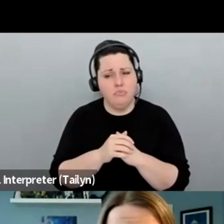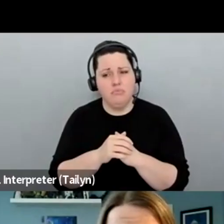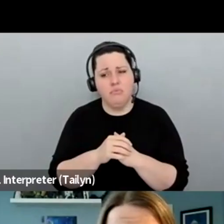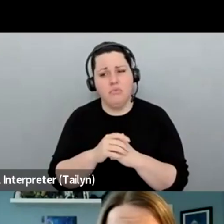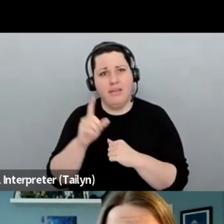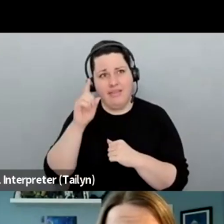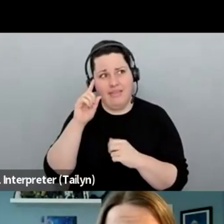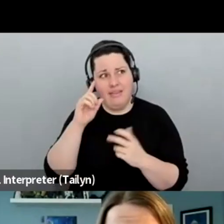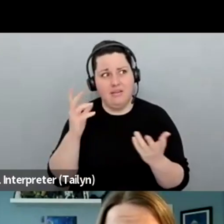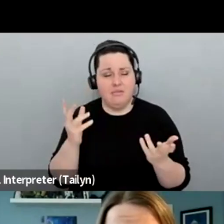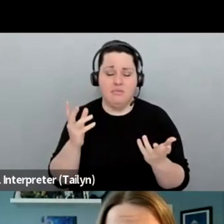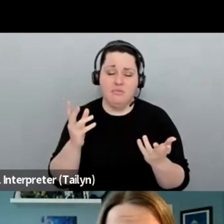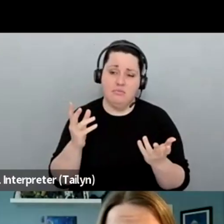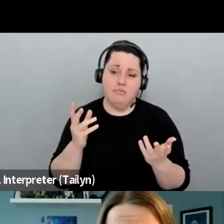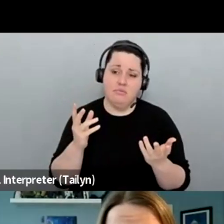think